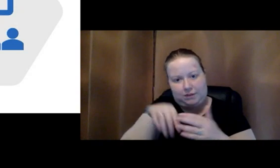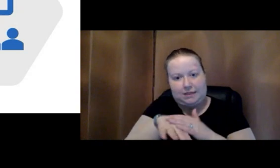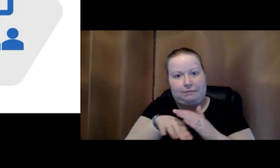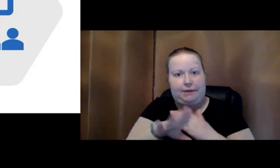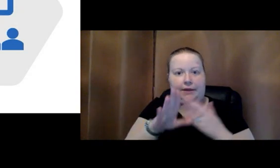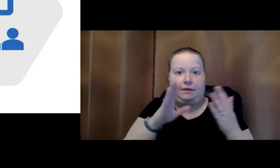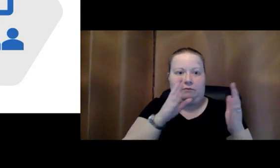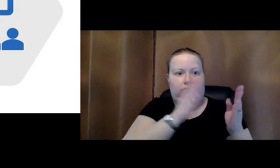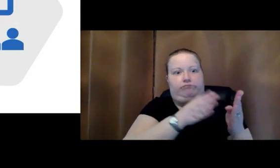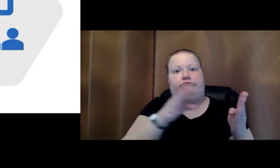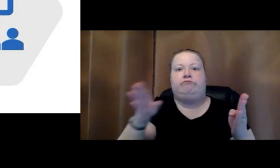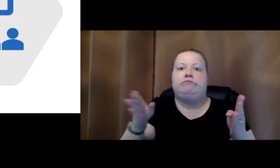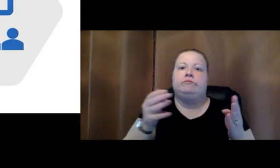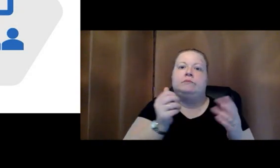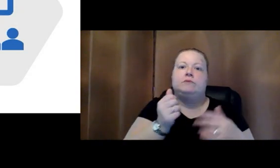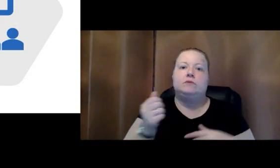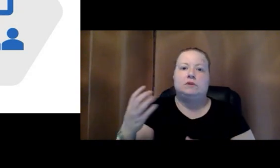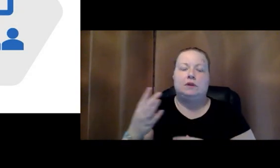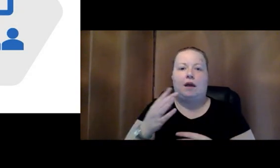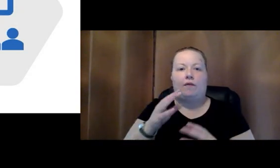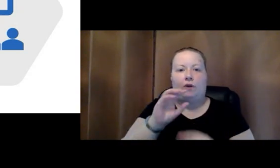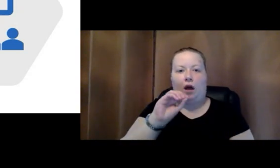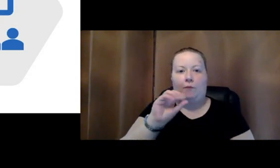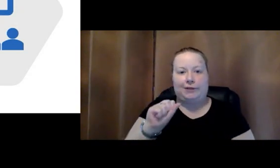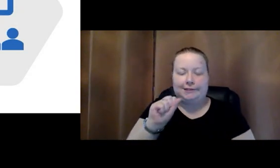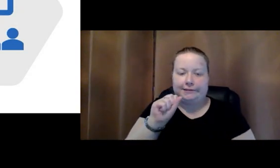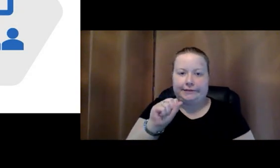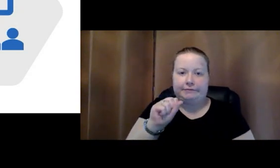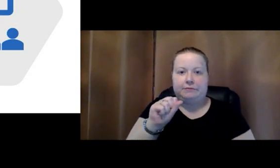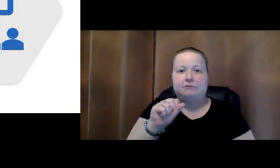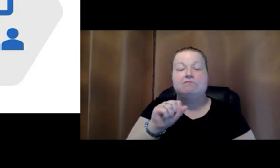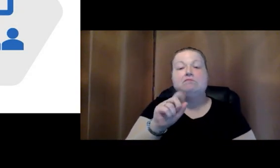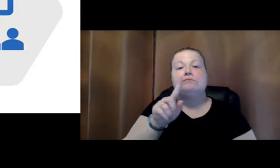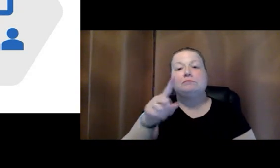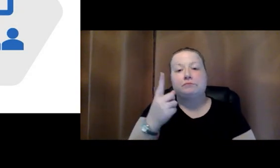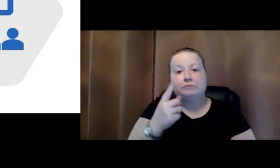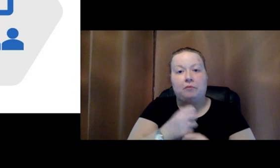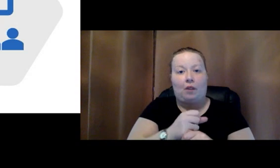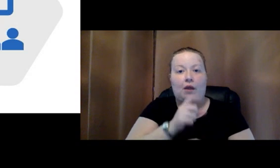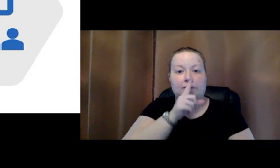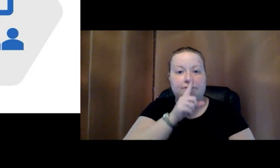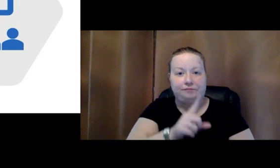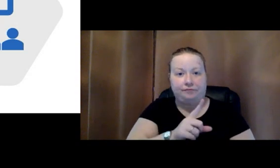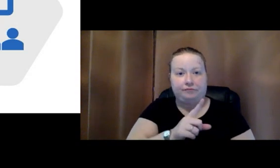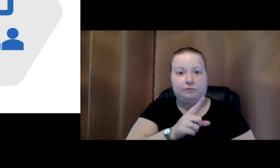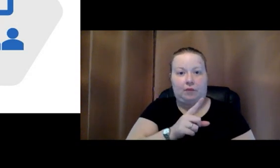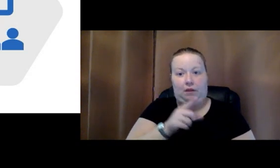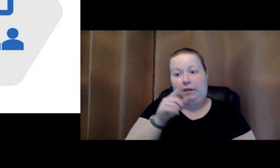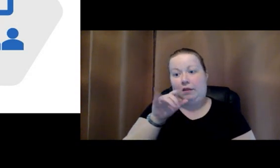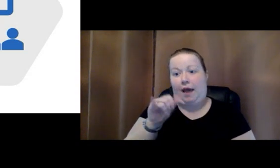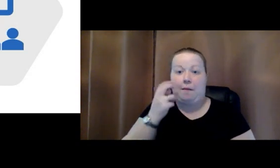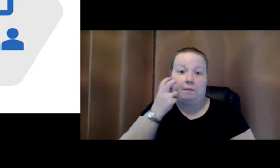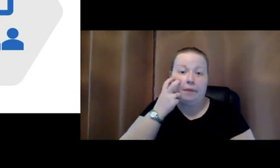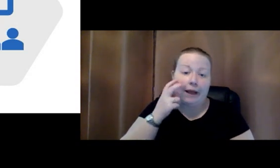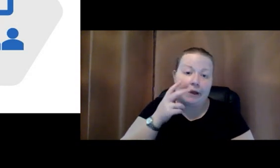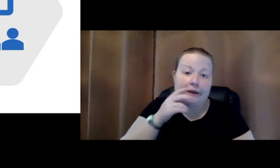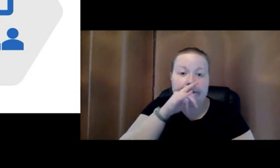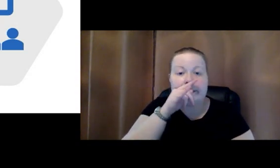operating systems, platforms, programming languages, standard libraries, just to make sure that a kid that is blind or has some other